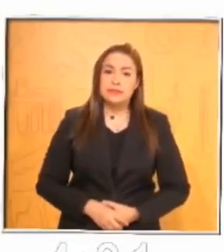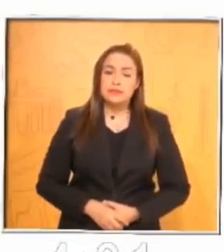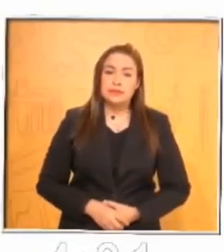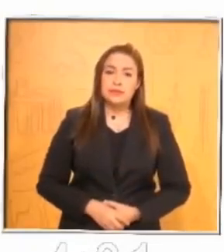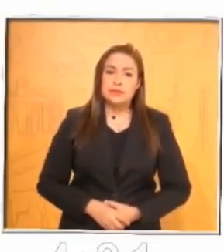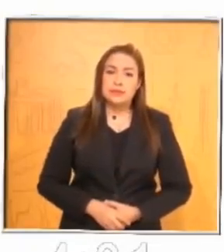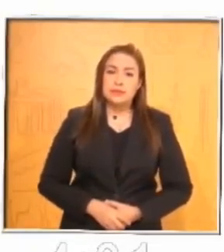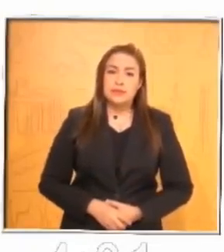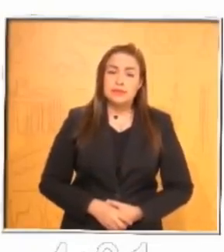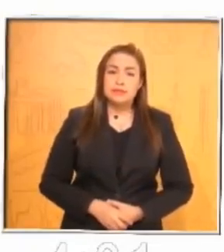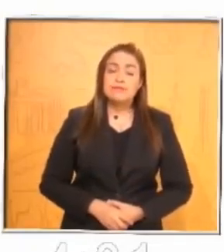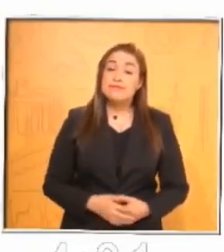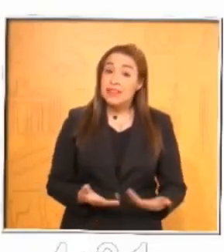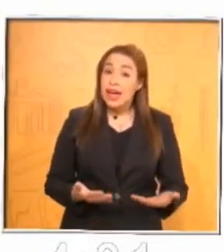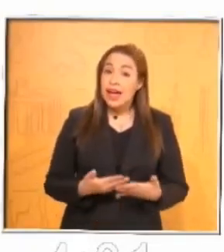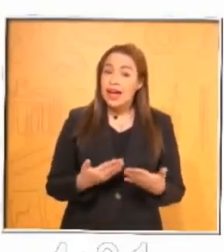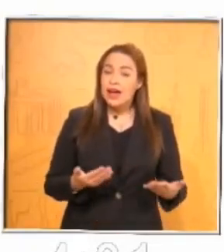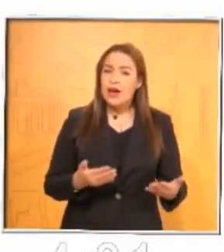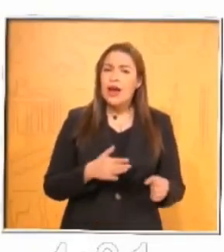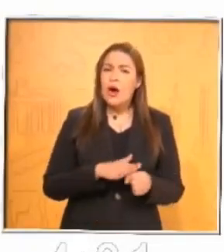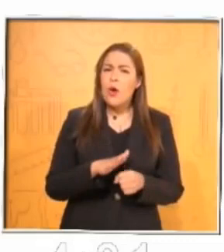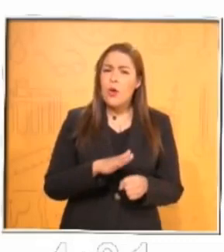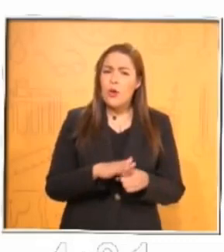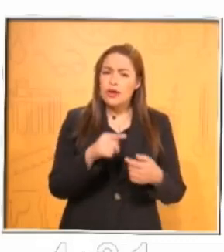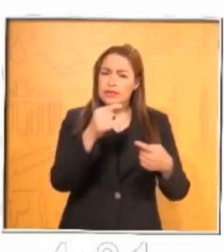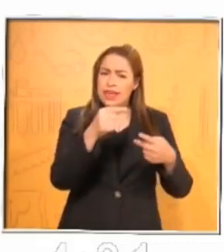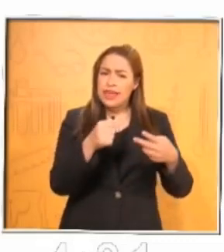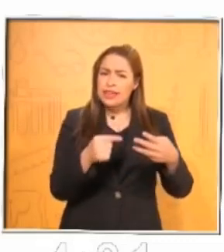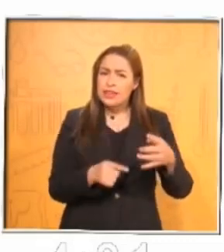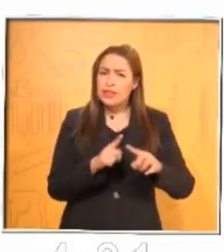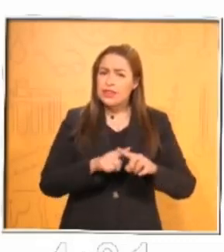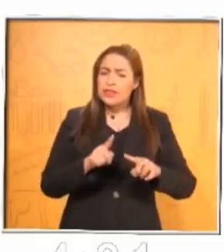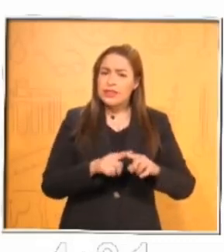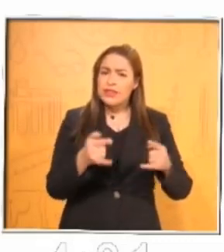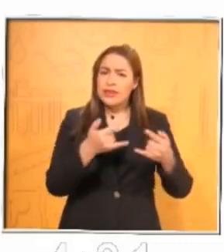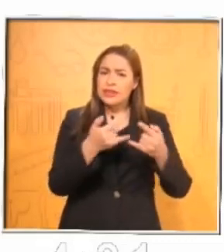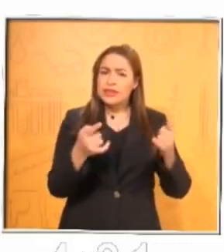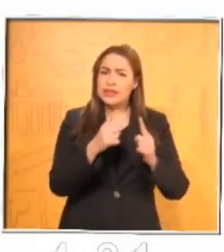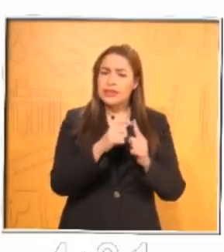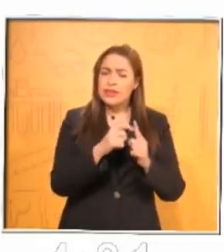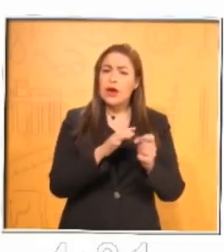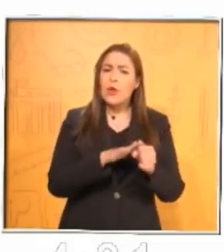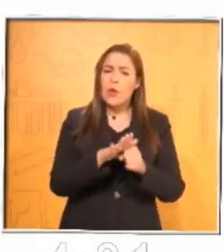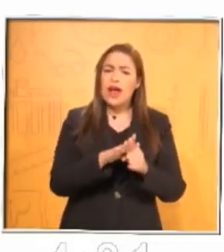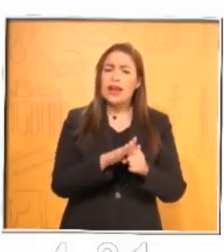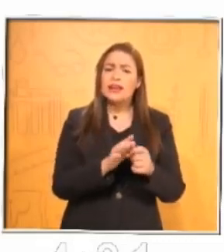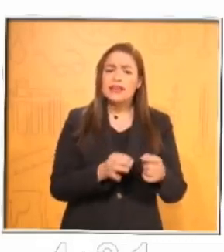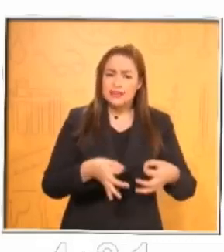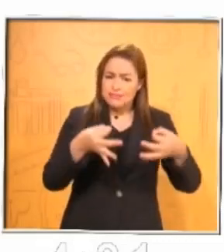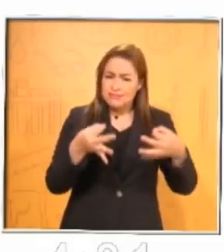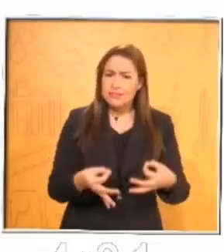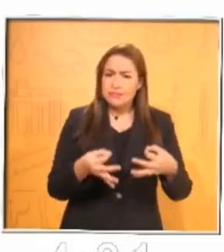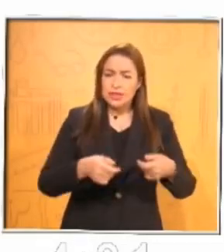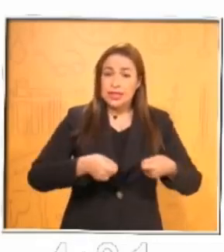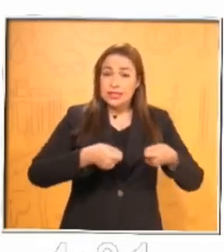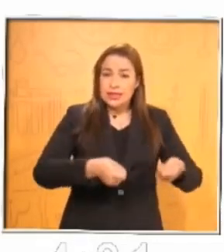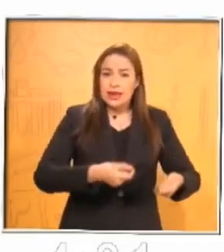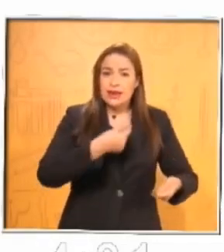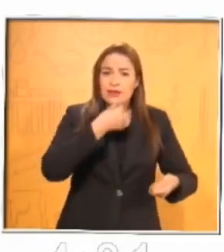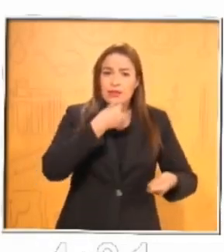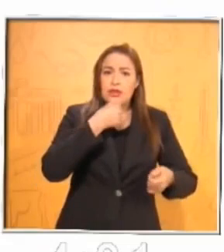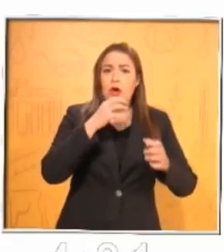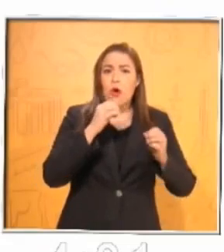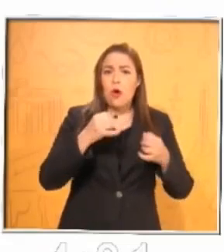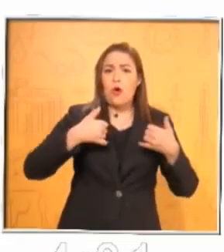Now, please write, which genre is the most appropriate for children and teens? I'm going to ask you,